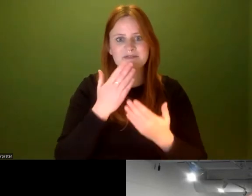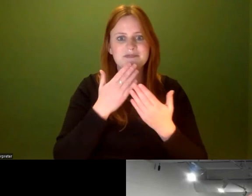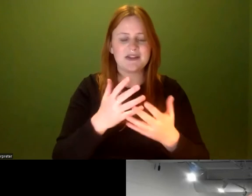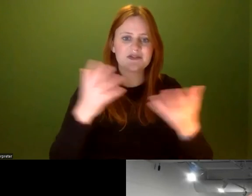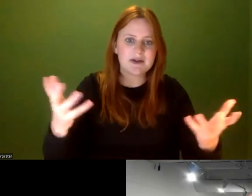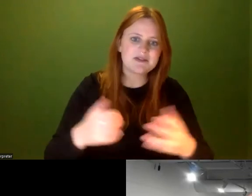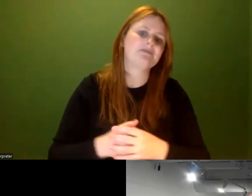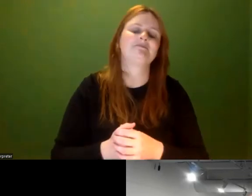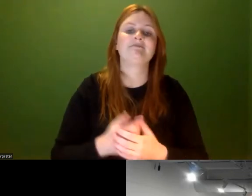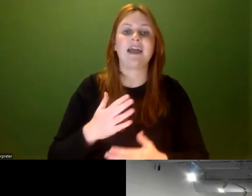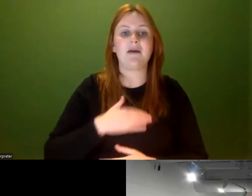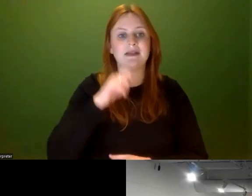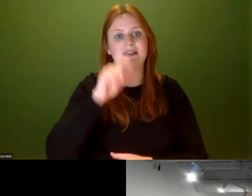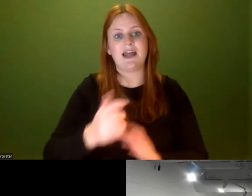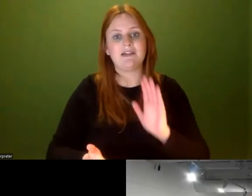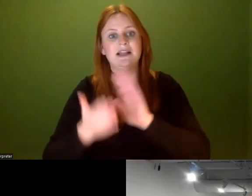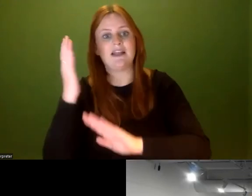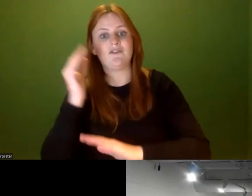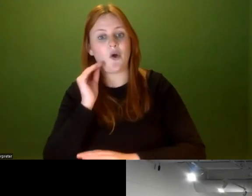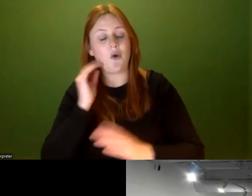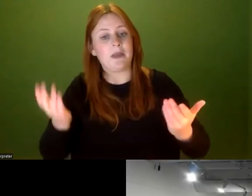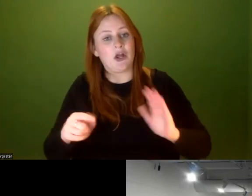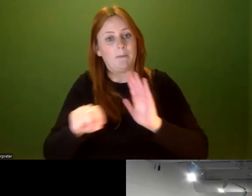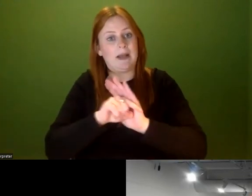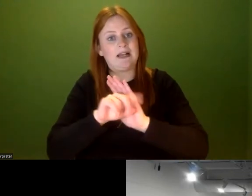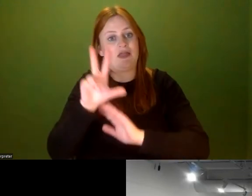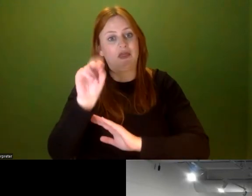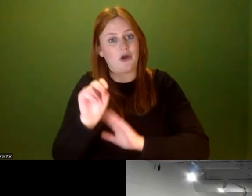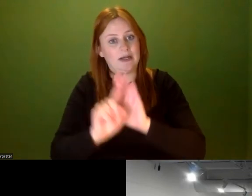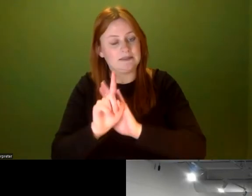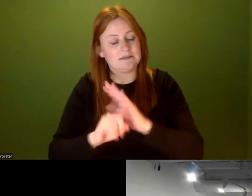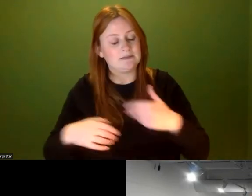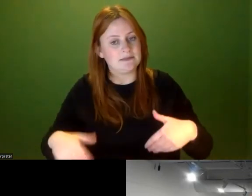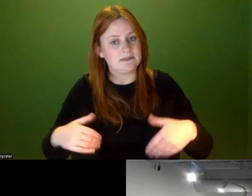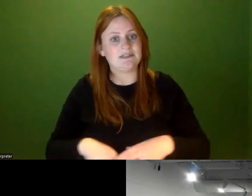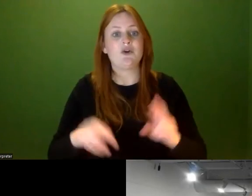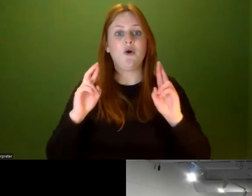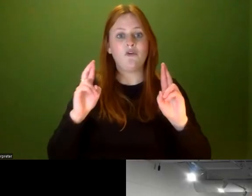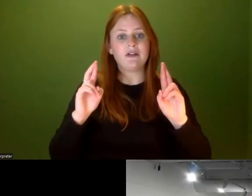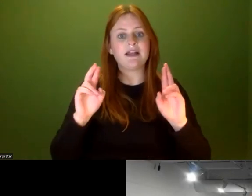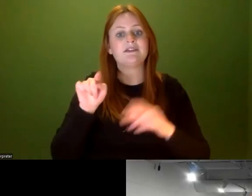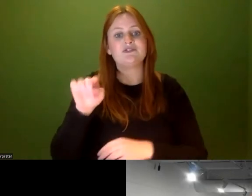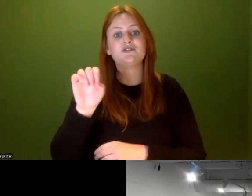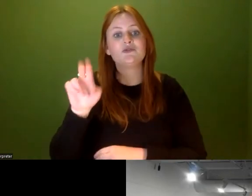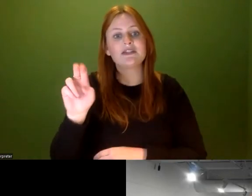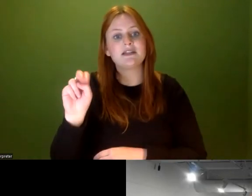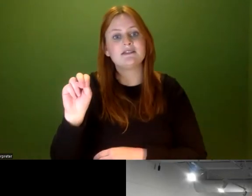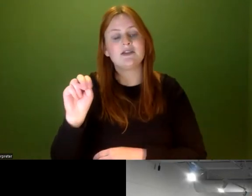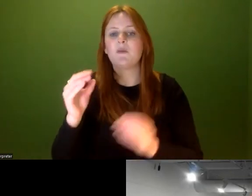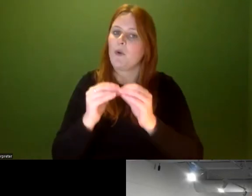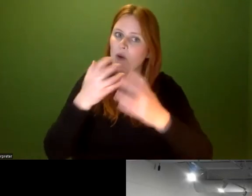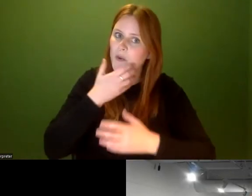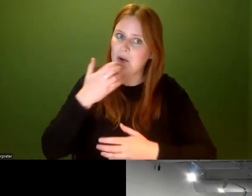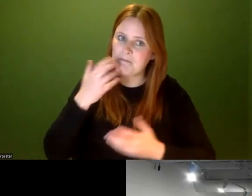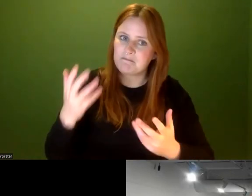to leave your homes. It's minus 30 here, but hopefully you're warmer, Susan. And yes,